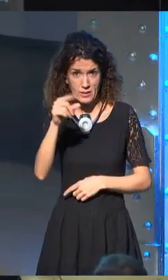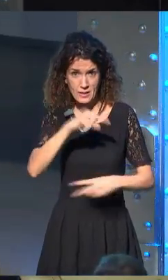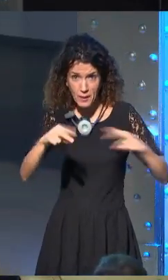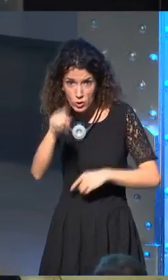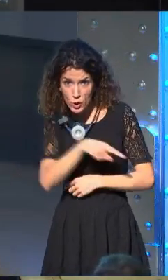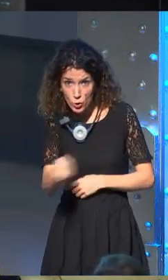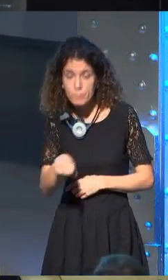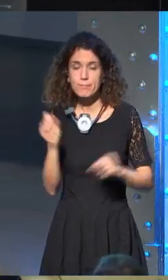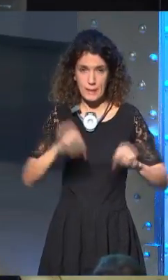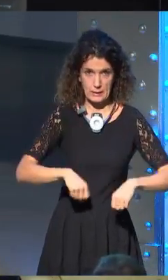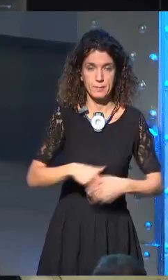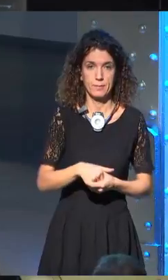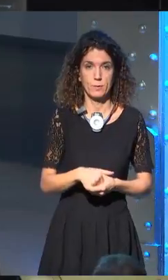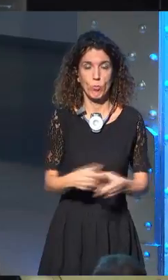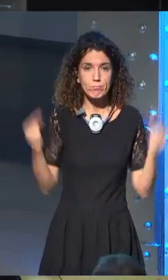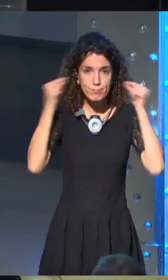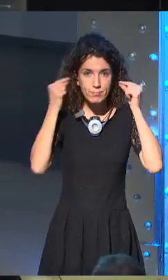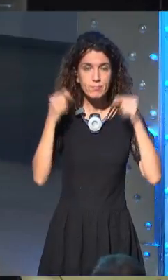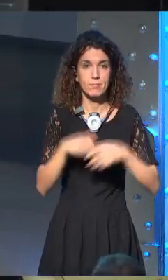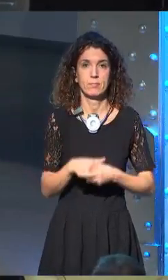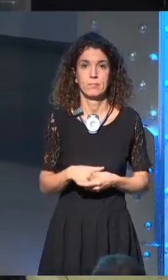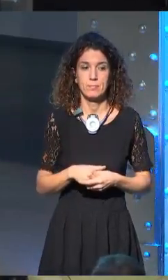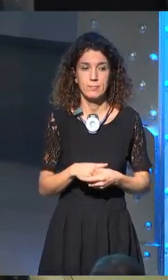Maybe I'll put this other headset in.